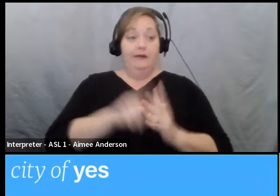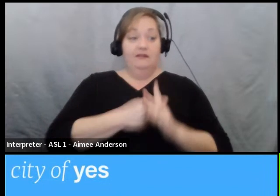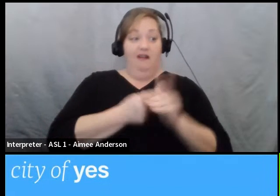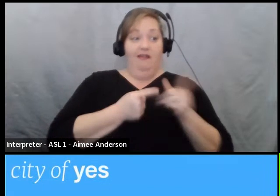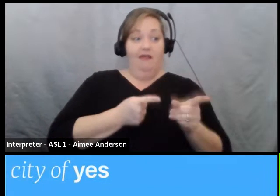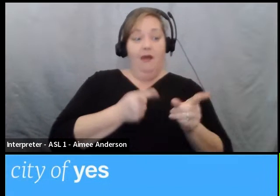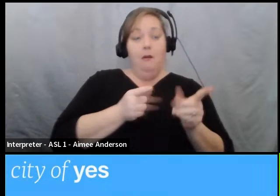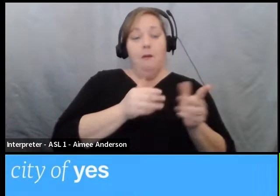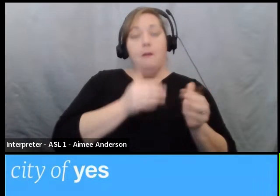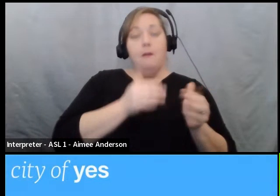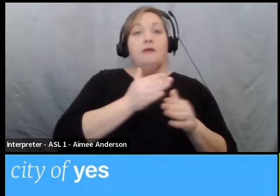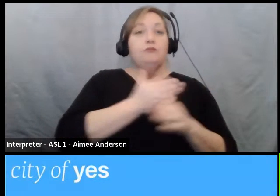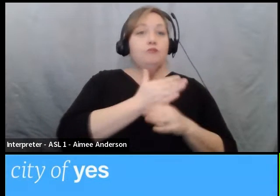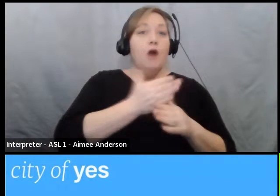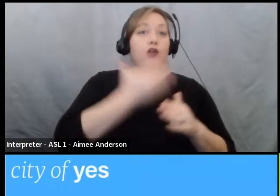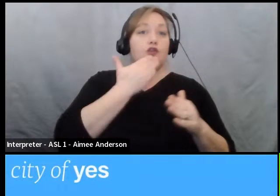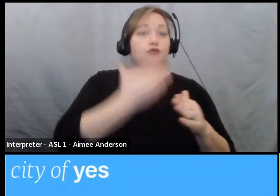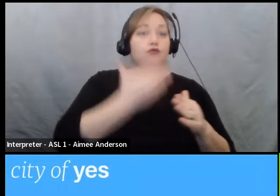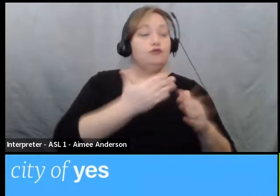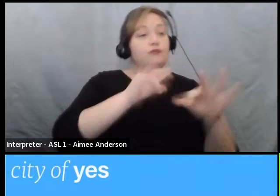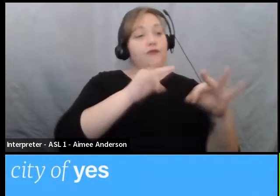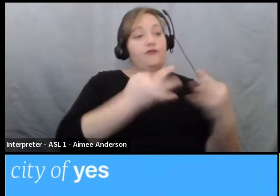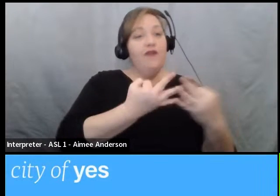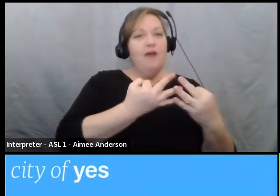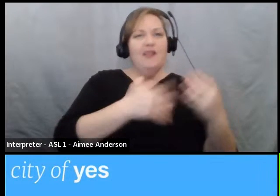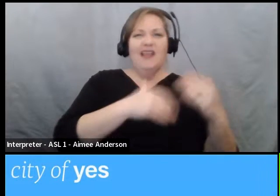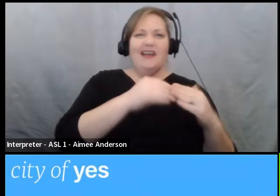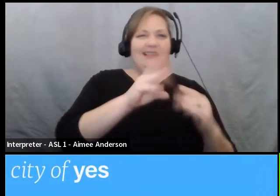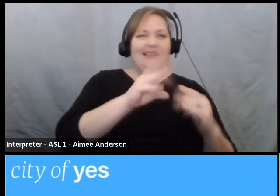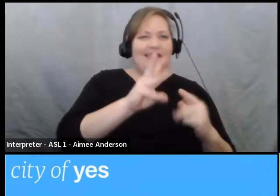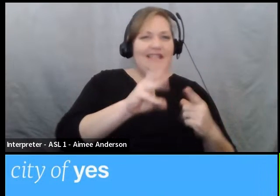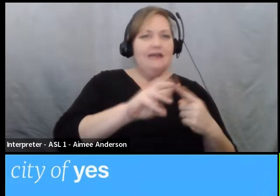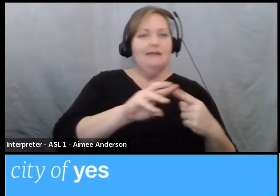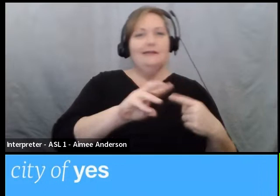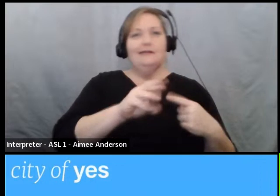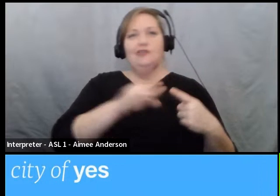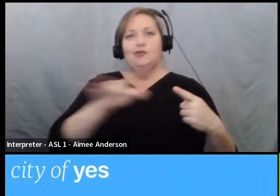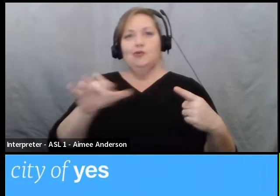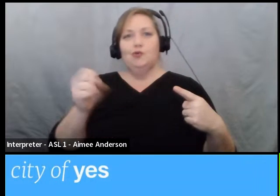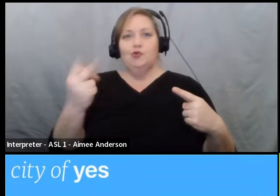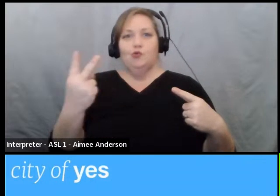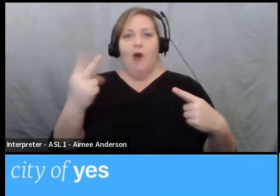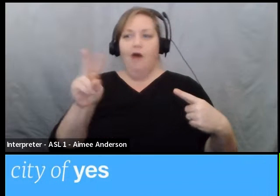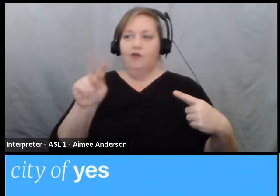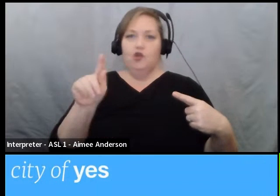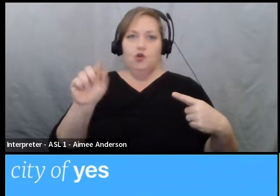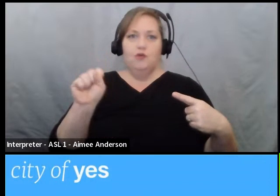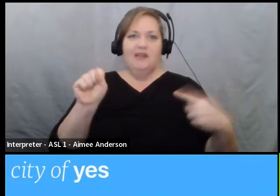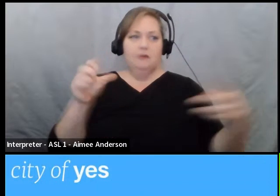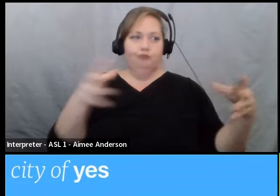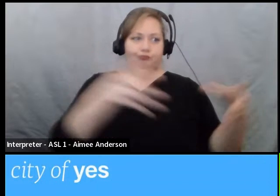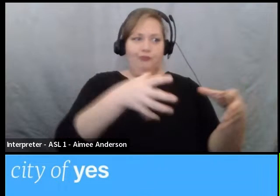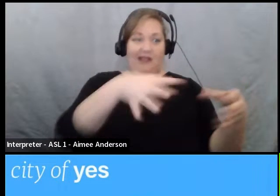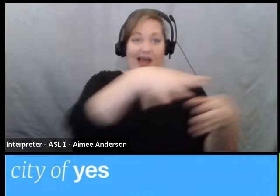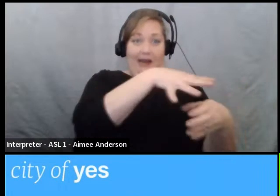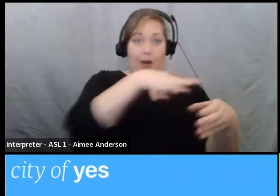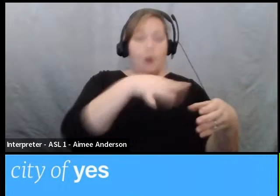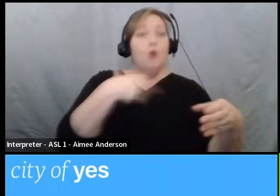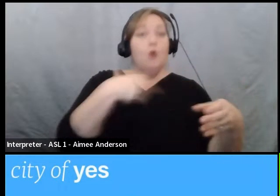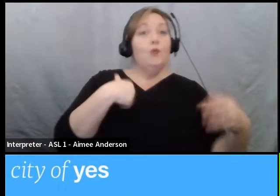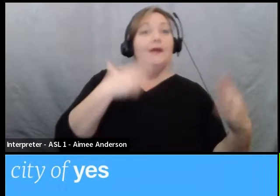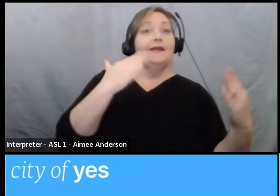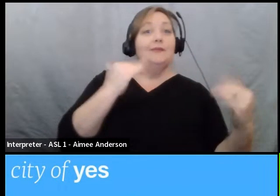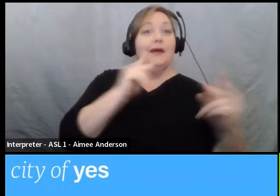modest multifamily buildings, we're talking 6 units, 8 units, 10 units, 12 units in that area. We expect that folks